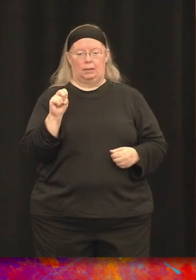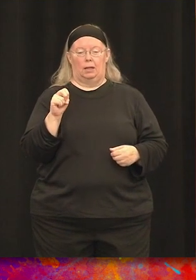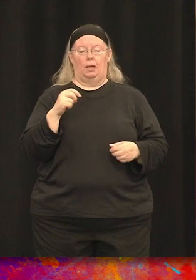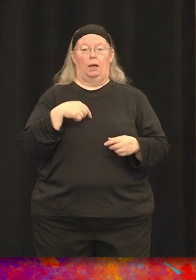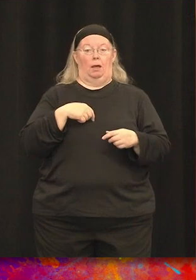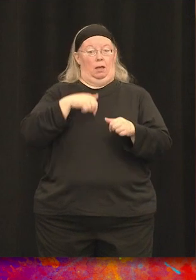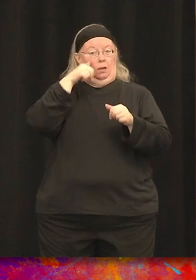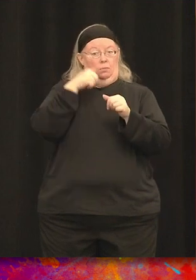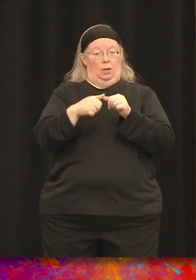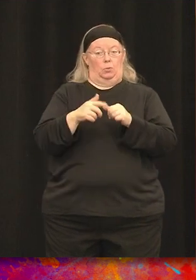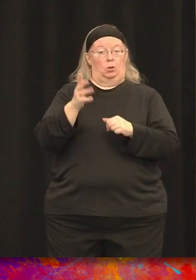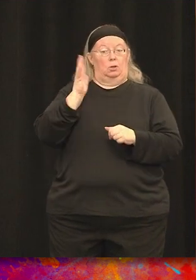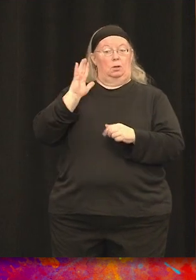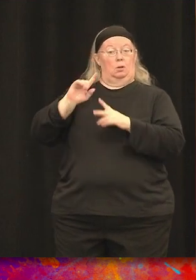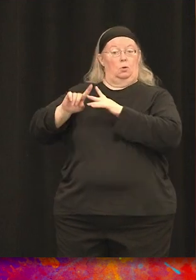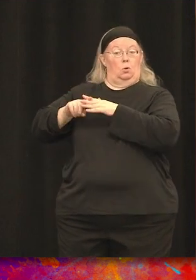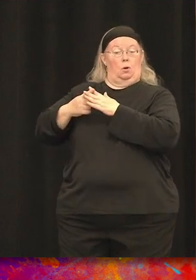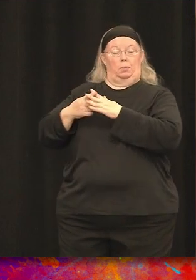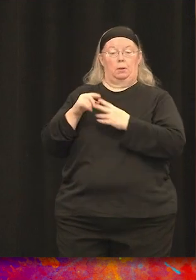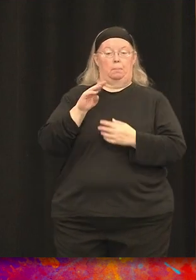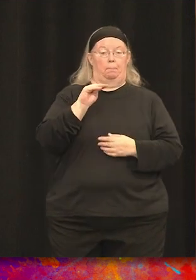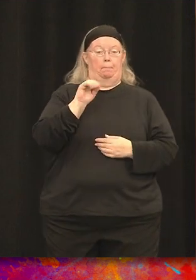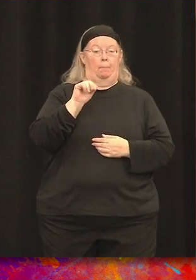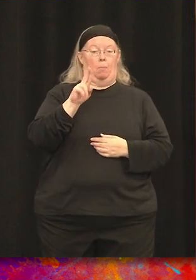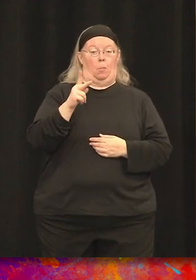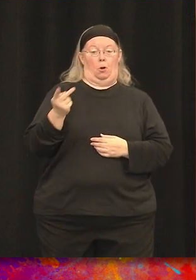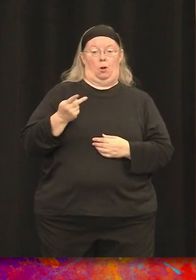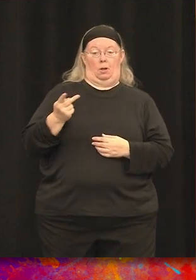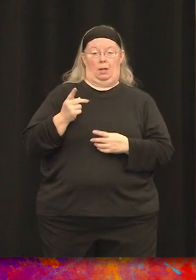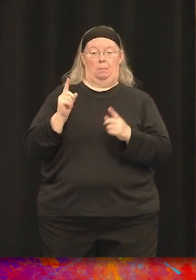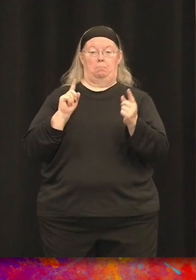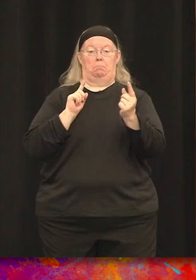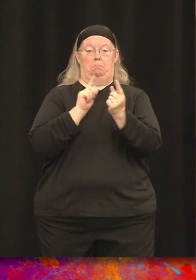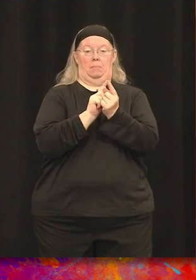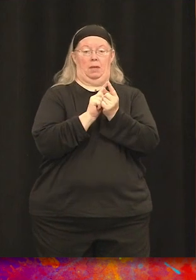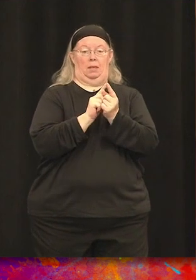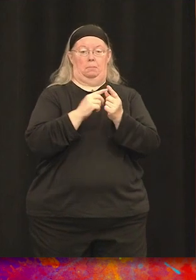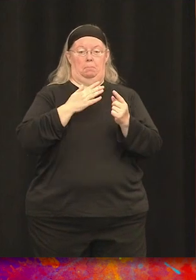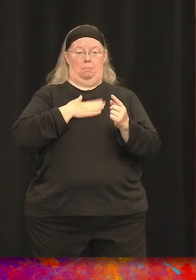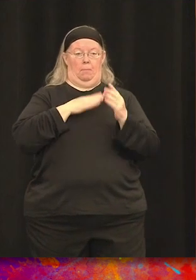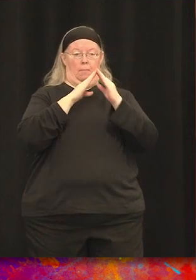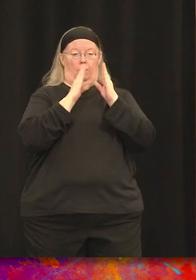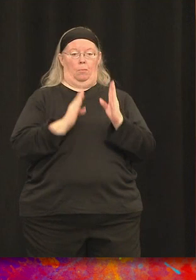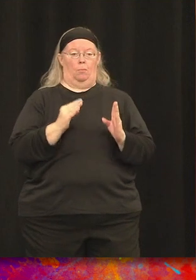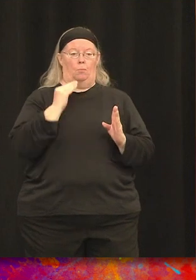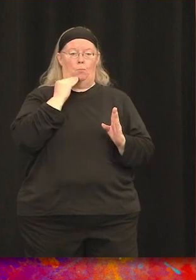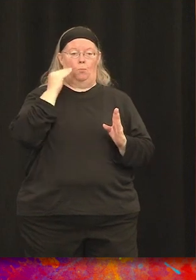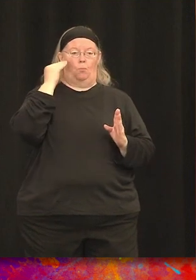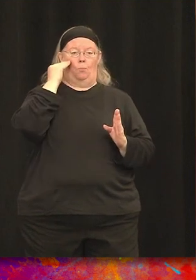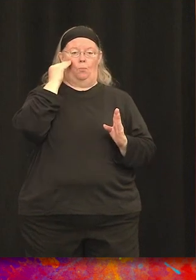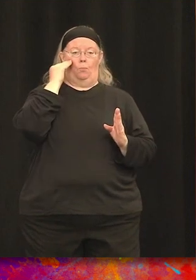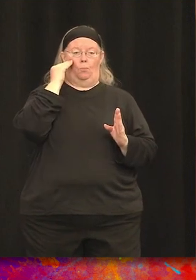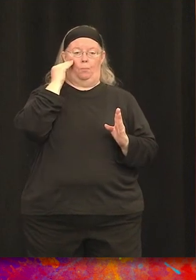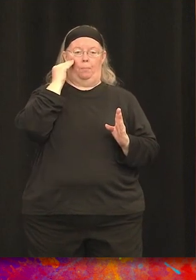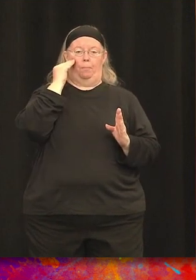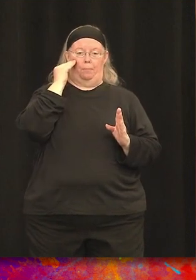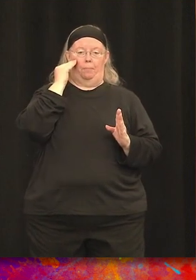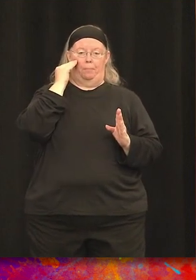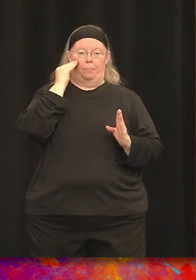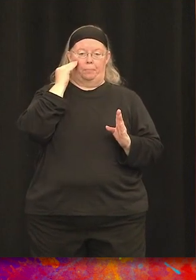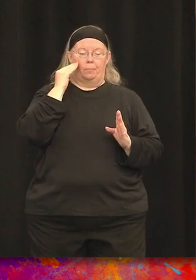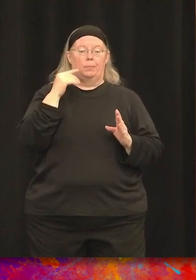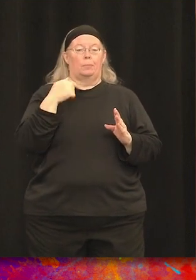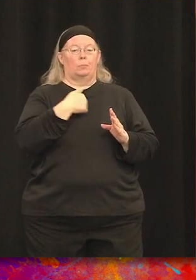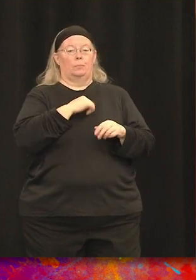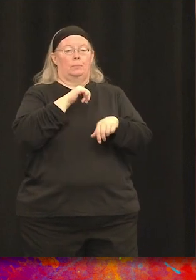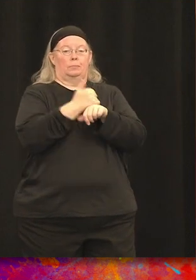in my house, and we decided that the registry was the way to go. And the best part about it